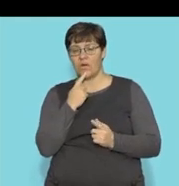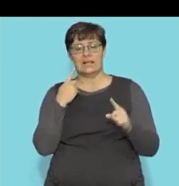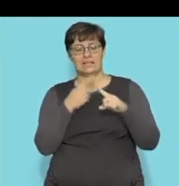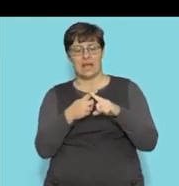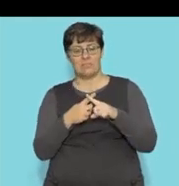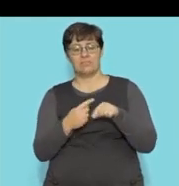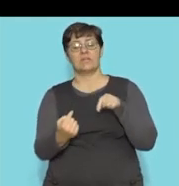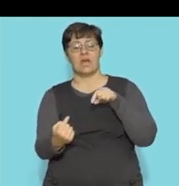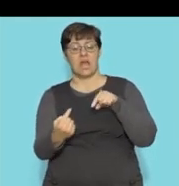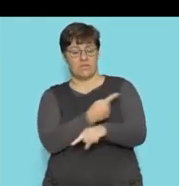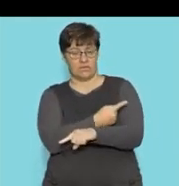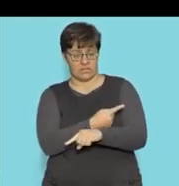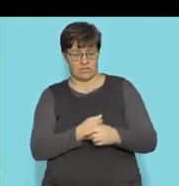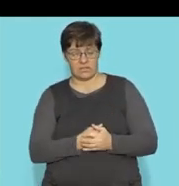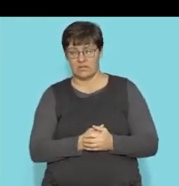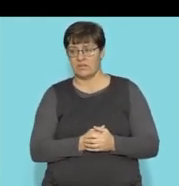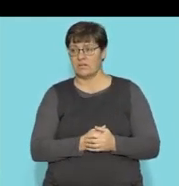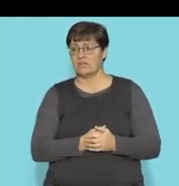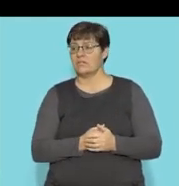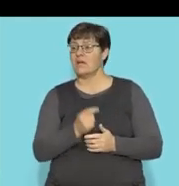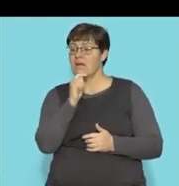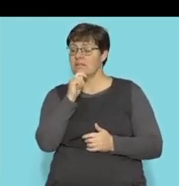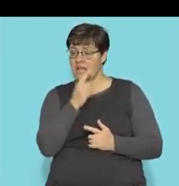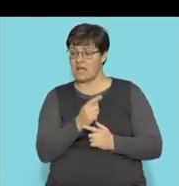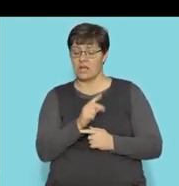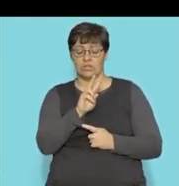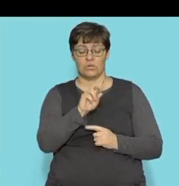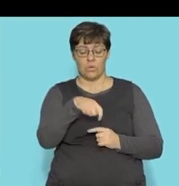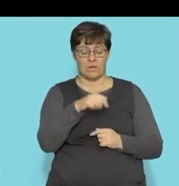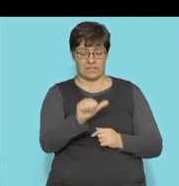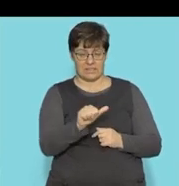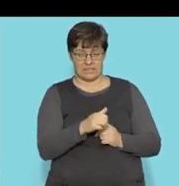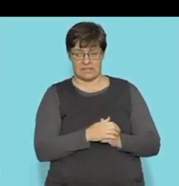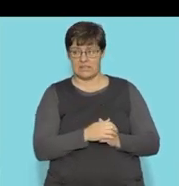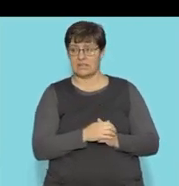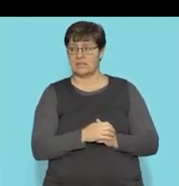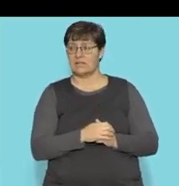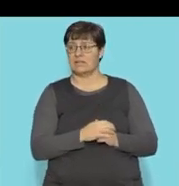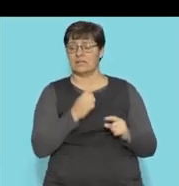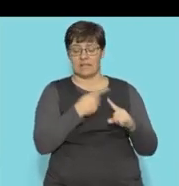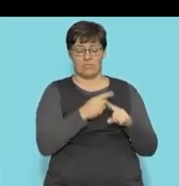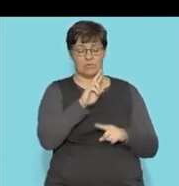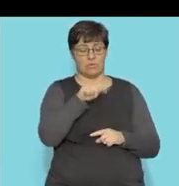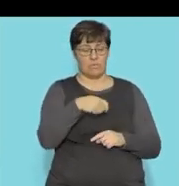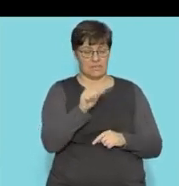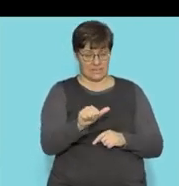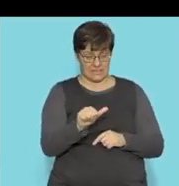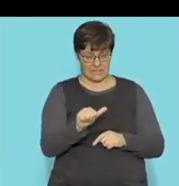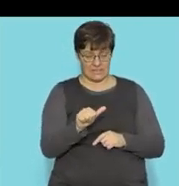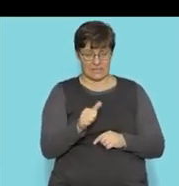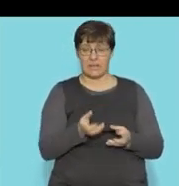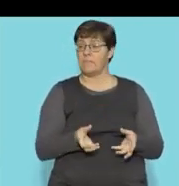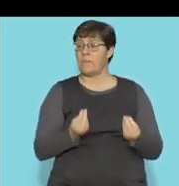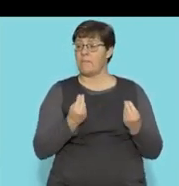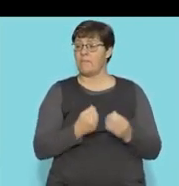inverse. So we can see that if I multiply 2,6 by 2,6,